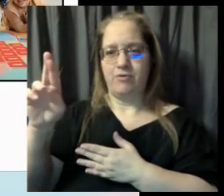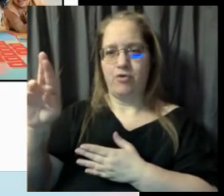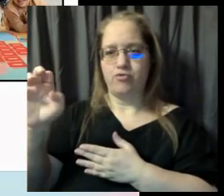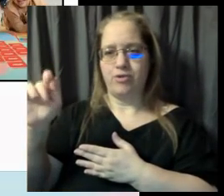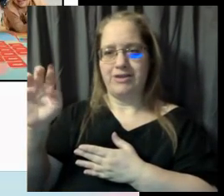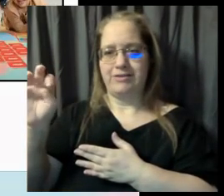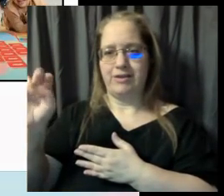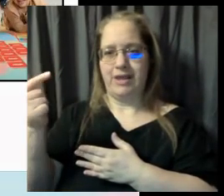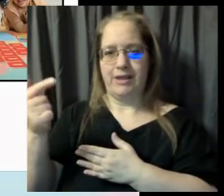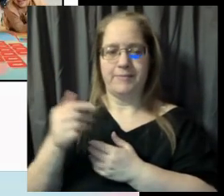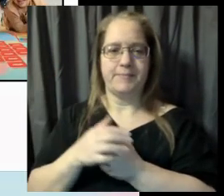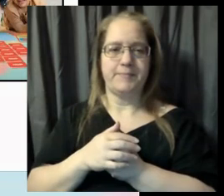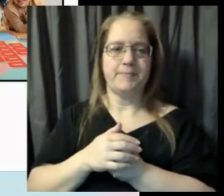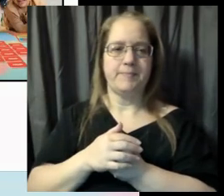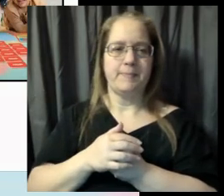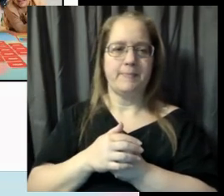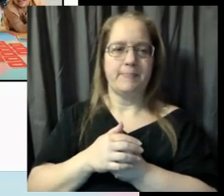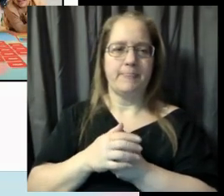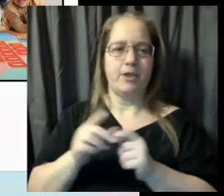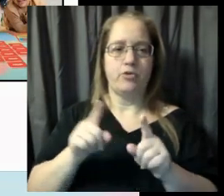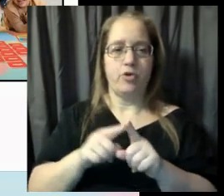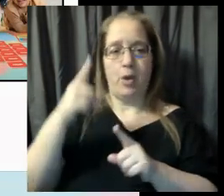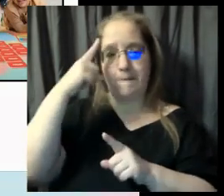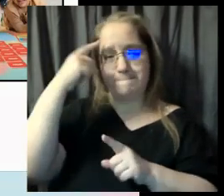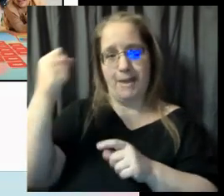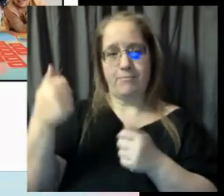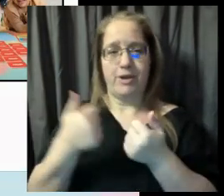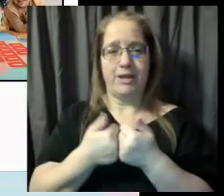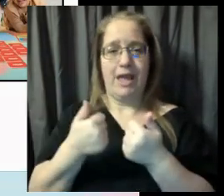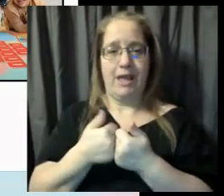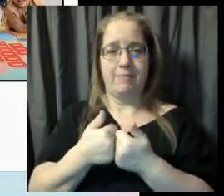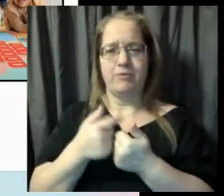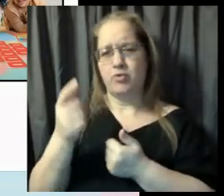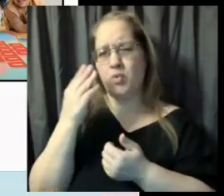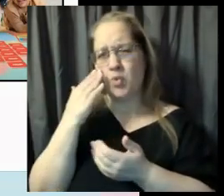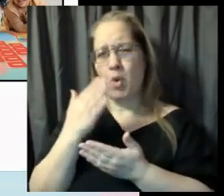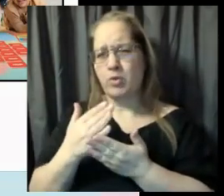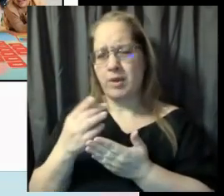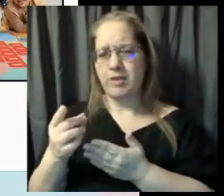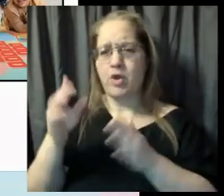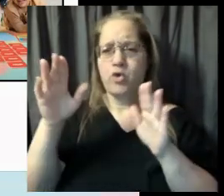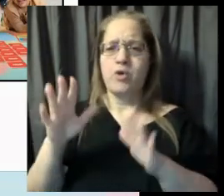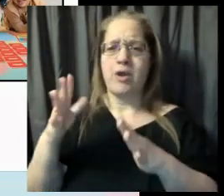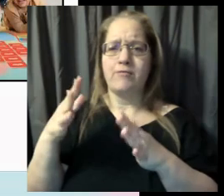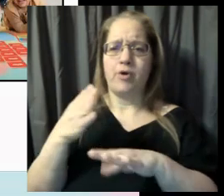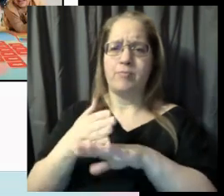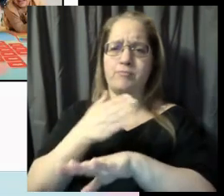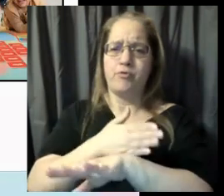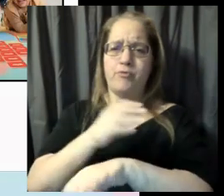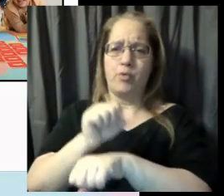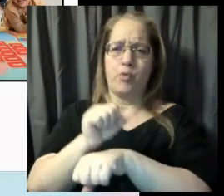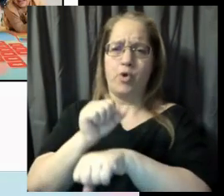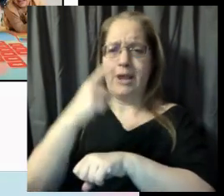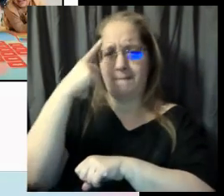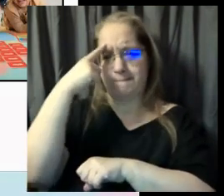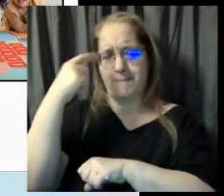Thank you. There's also memory games, and I think we all know some of these already. And they're great for strengthening working memory. You can